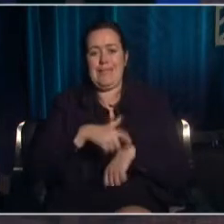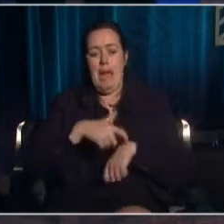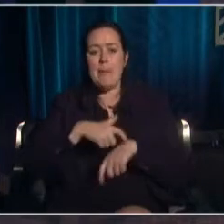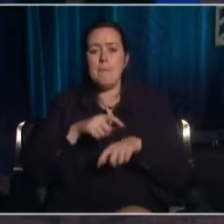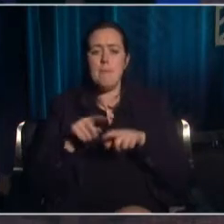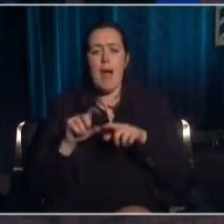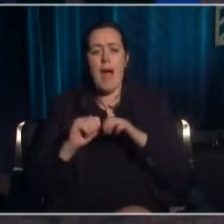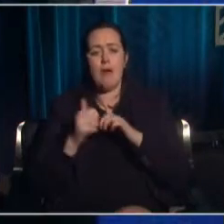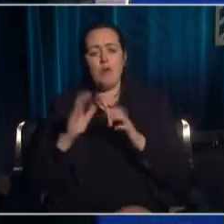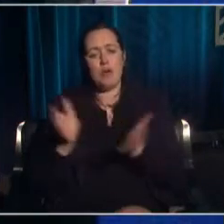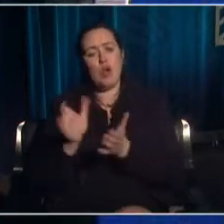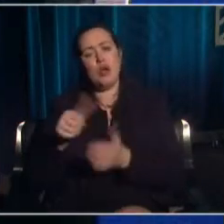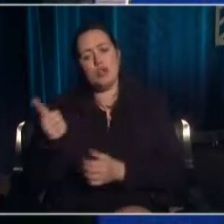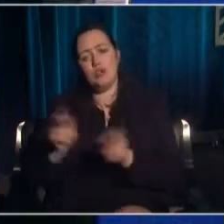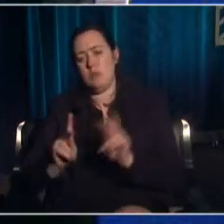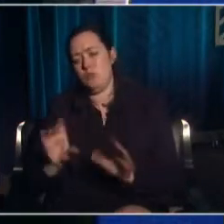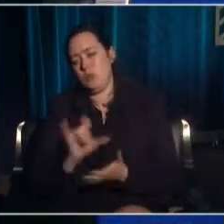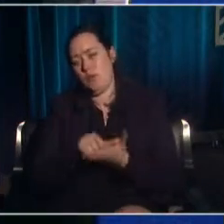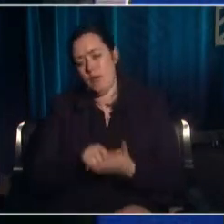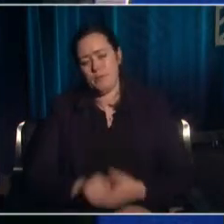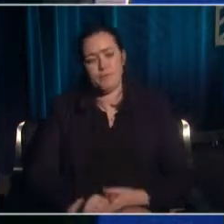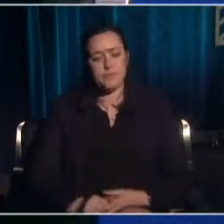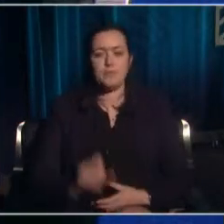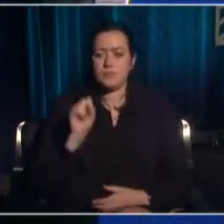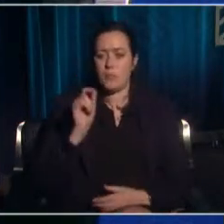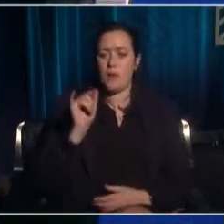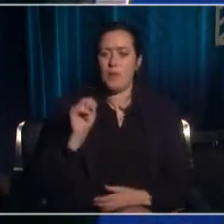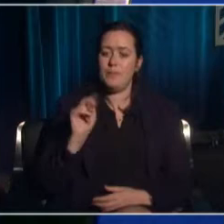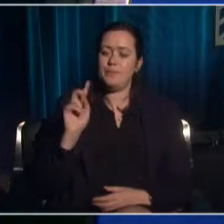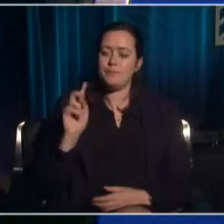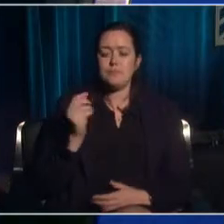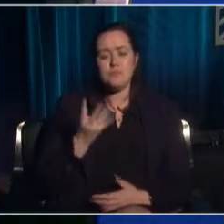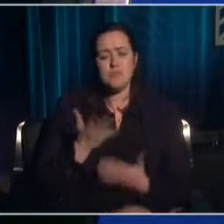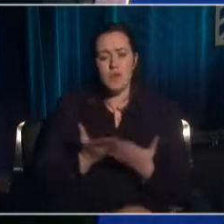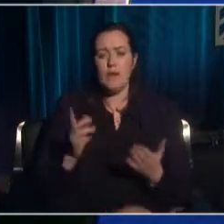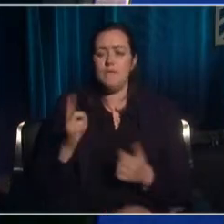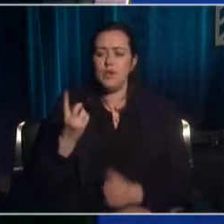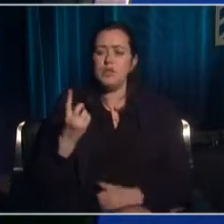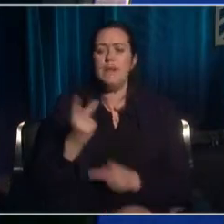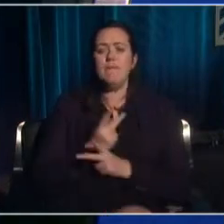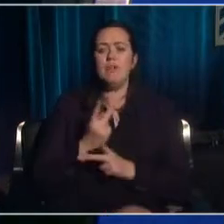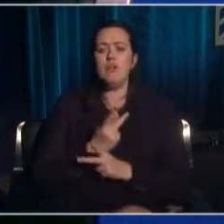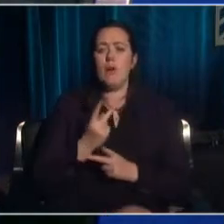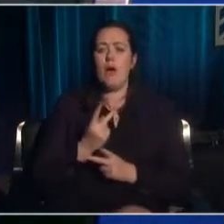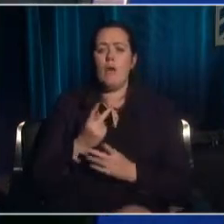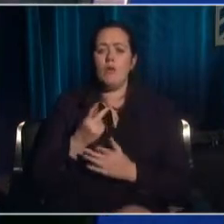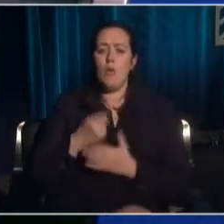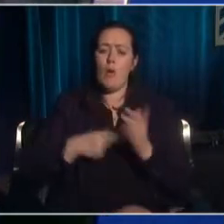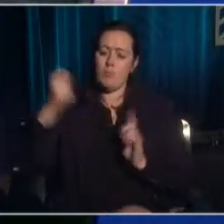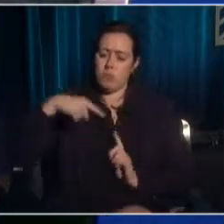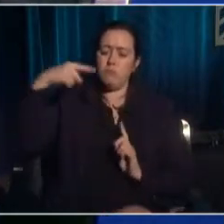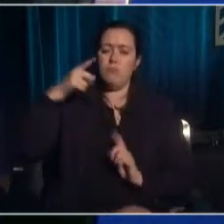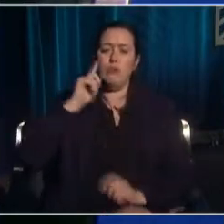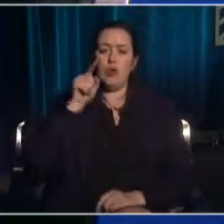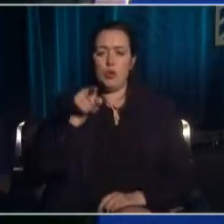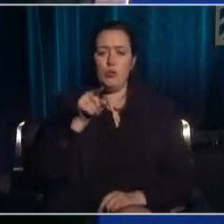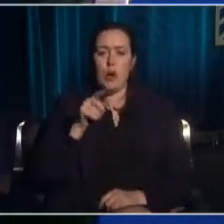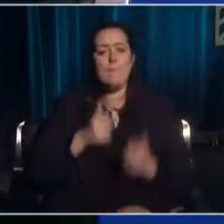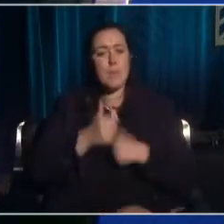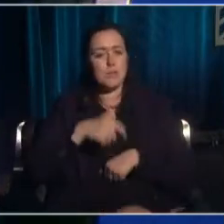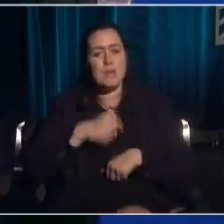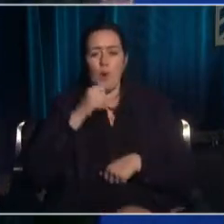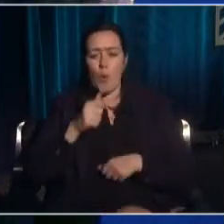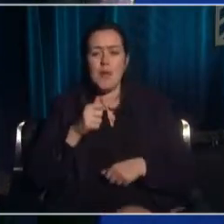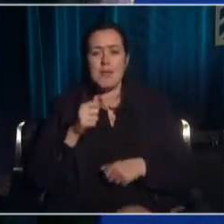the first is think about what turned you on. Most of the time it wasn't someone saying, do this now. Most